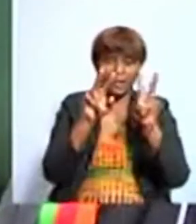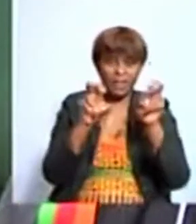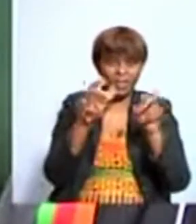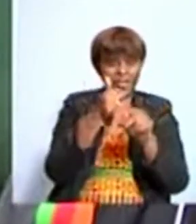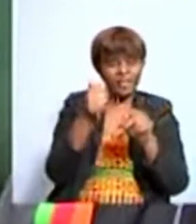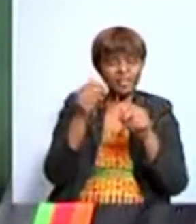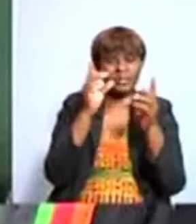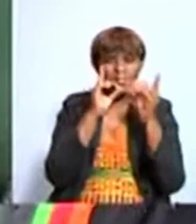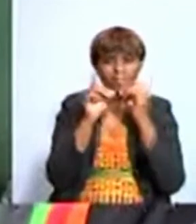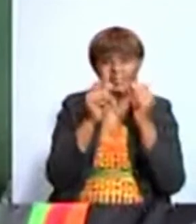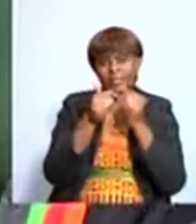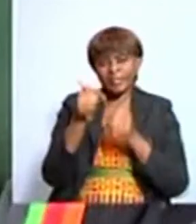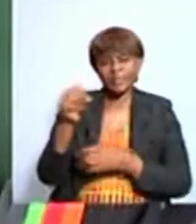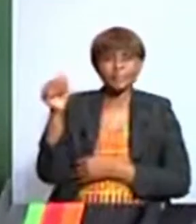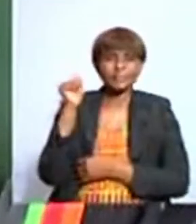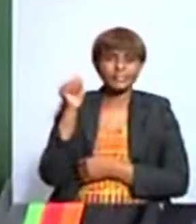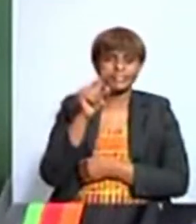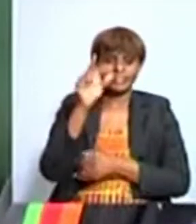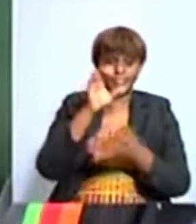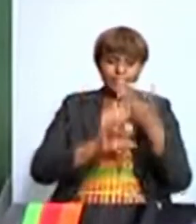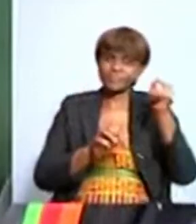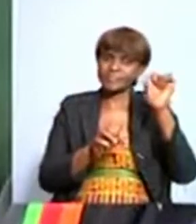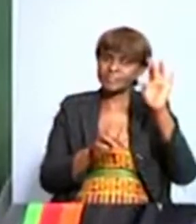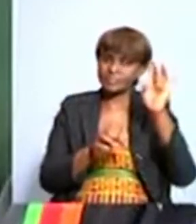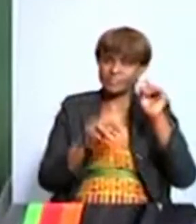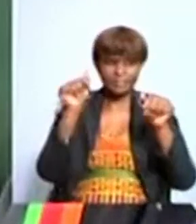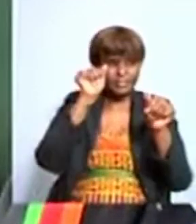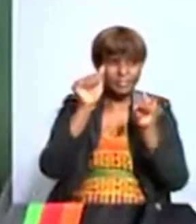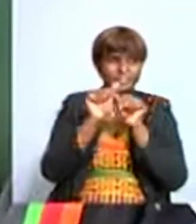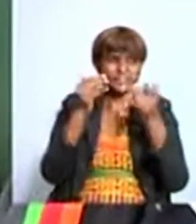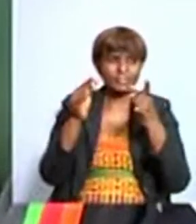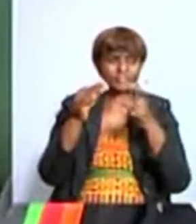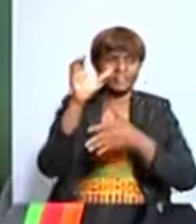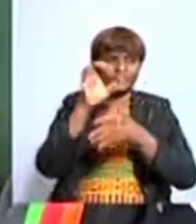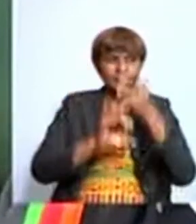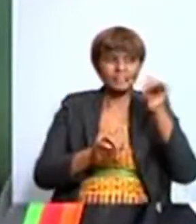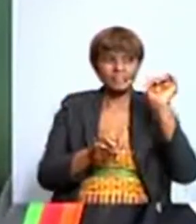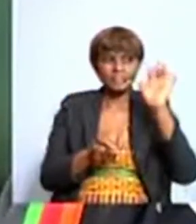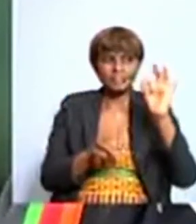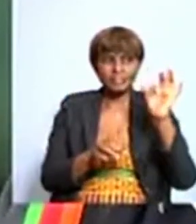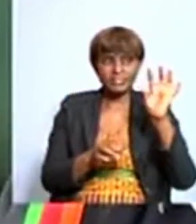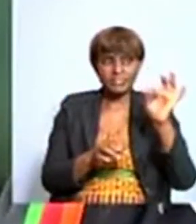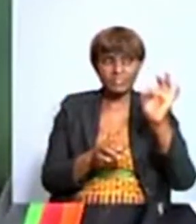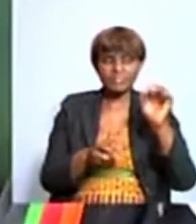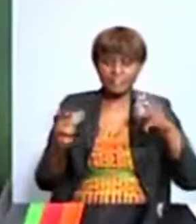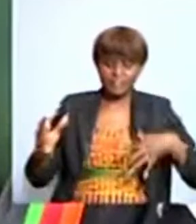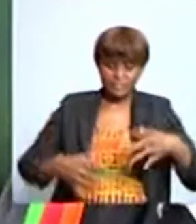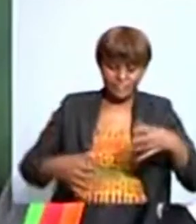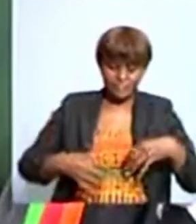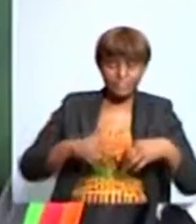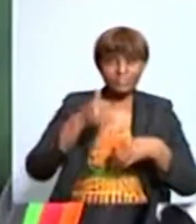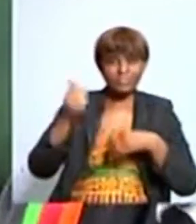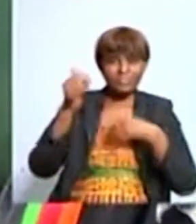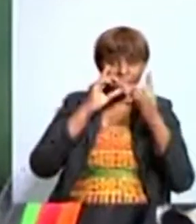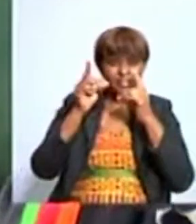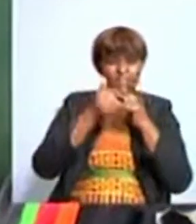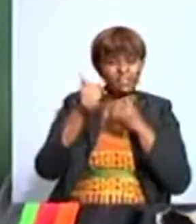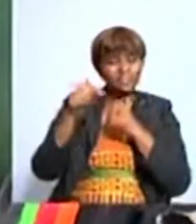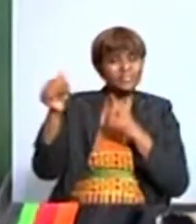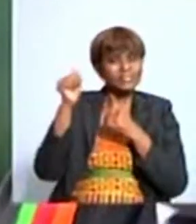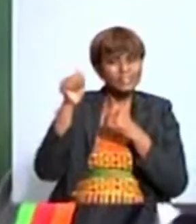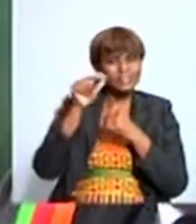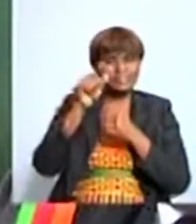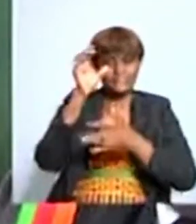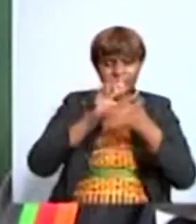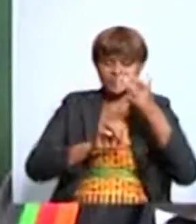debate, any objection? Clause 18 is agreed to. Clause 19, Complaints. Any debate? Any objection?